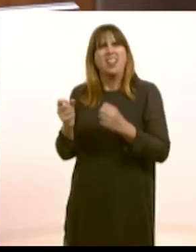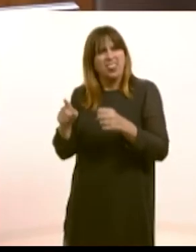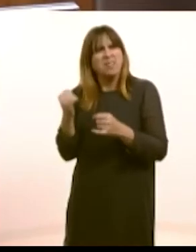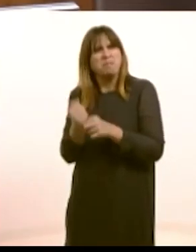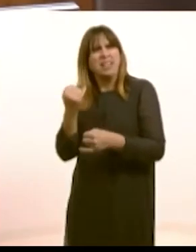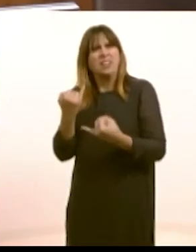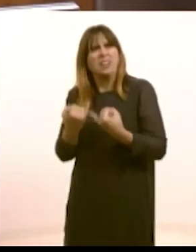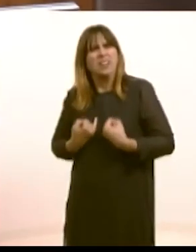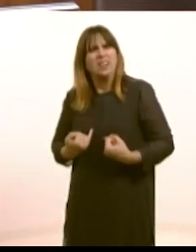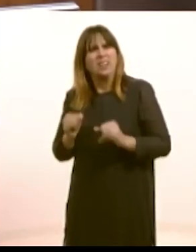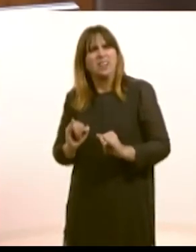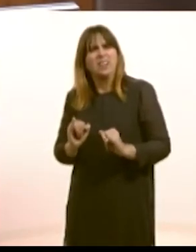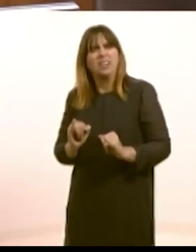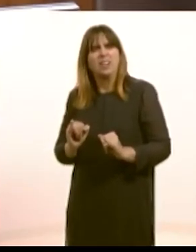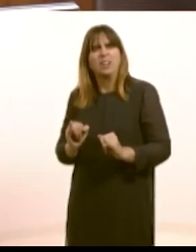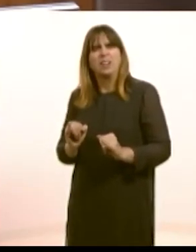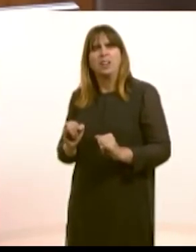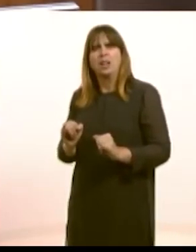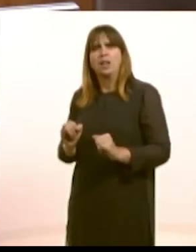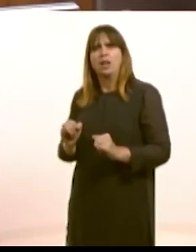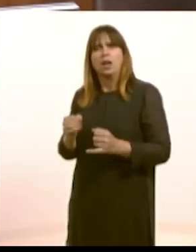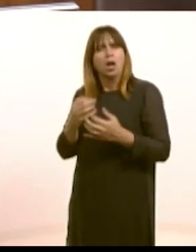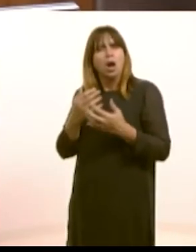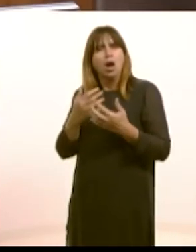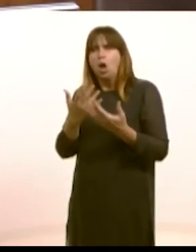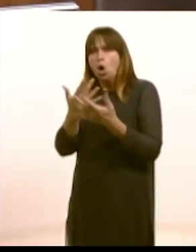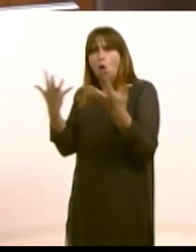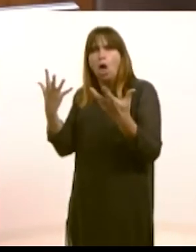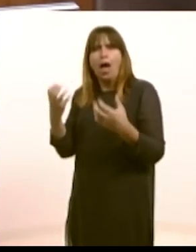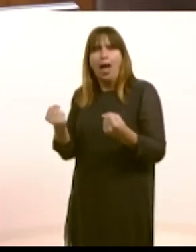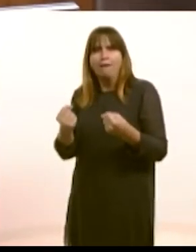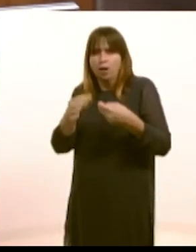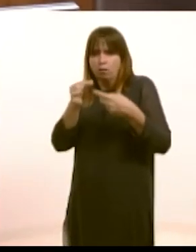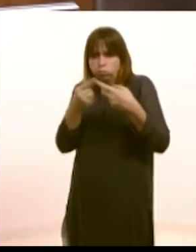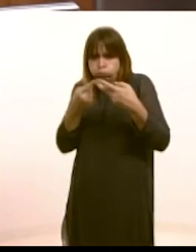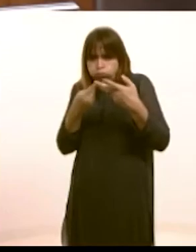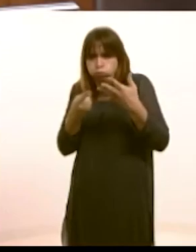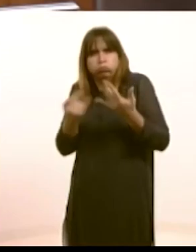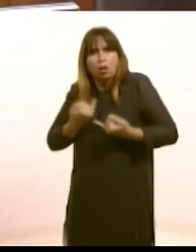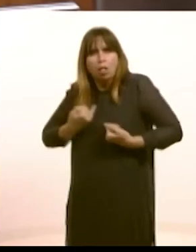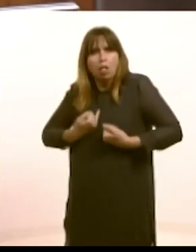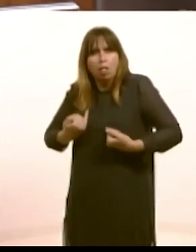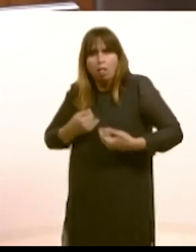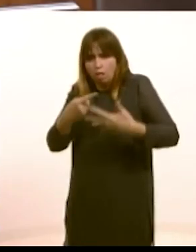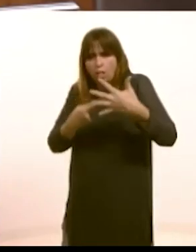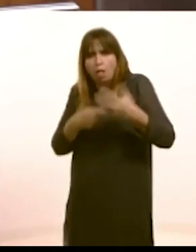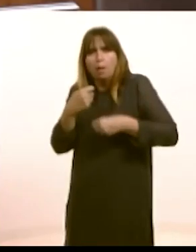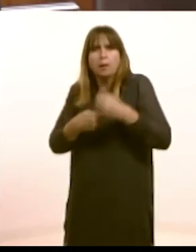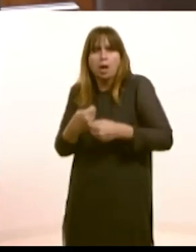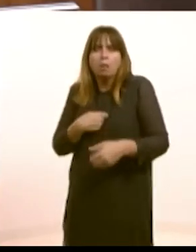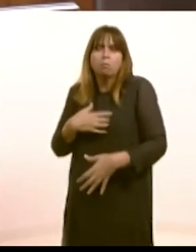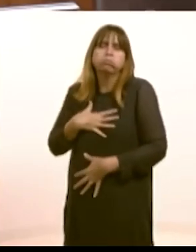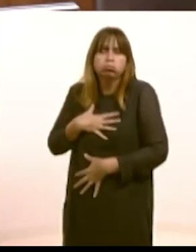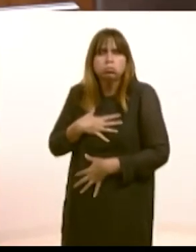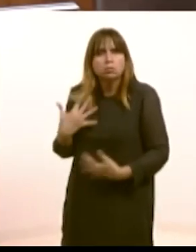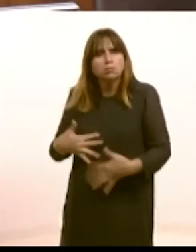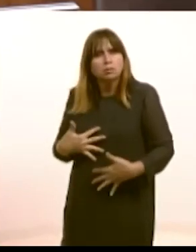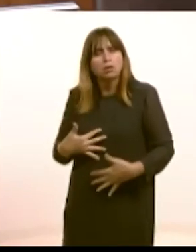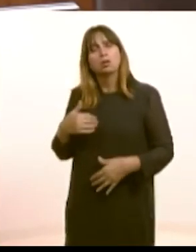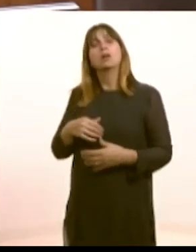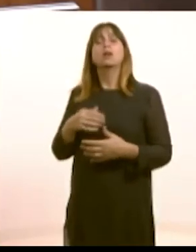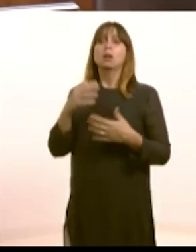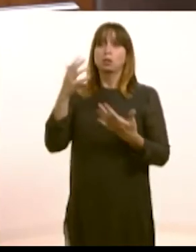very serious condition that disables them. Quite often it's just a combination of different things. So what then can the AHPs do? Well, early